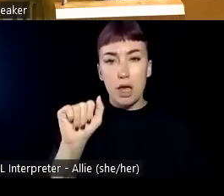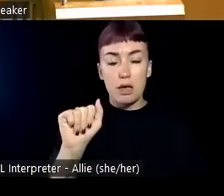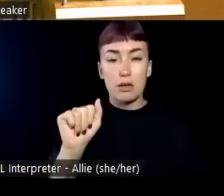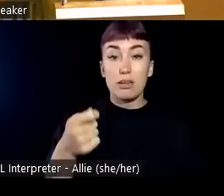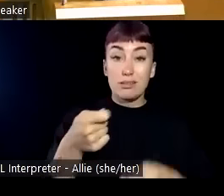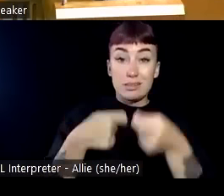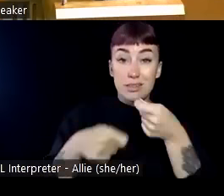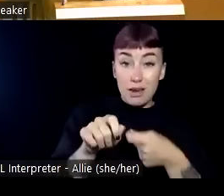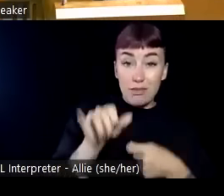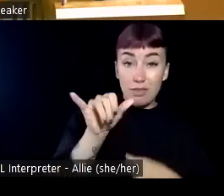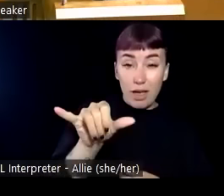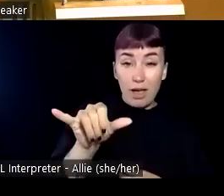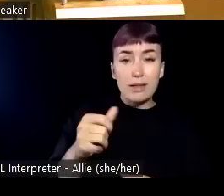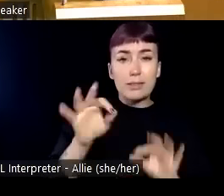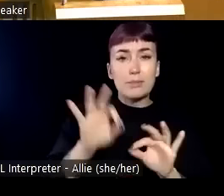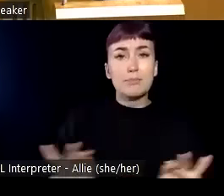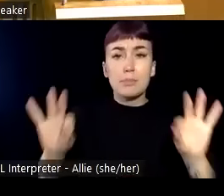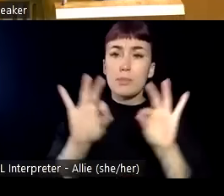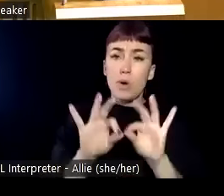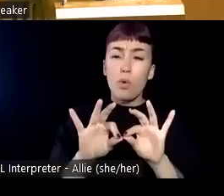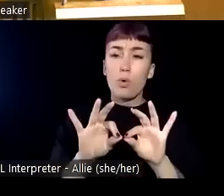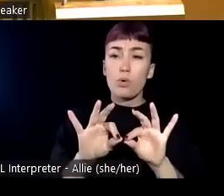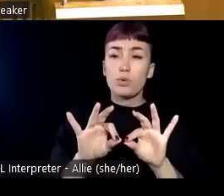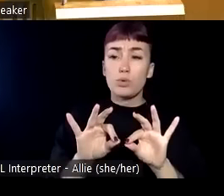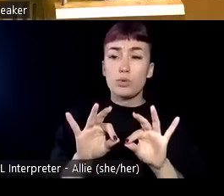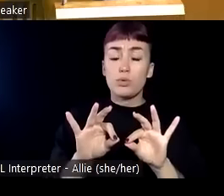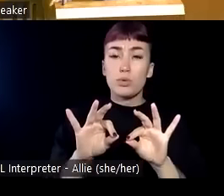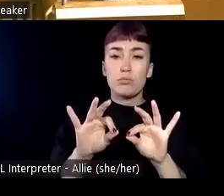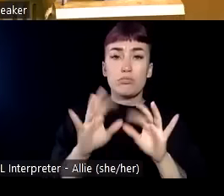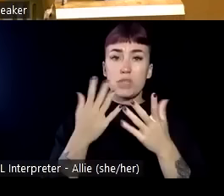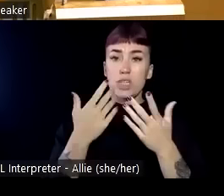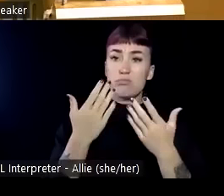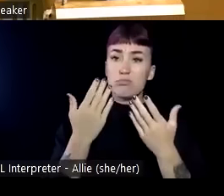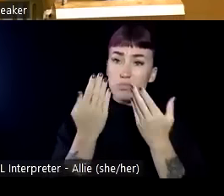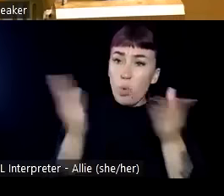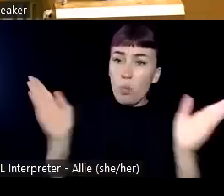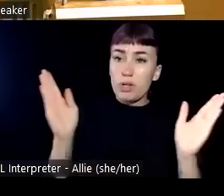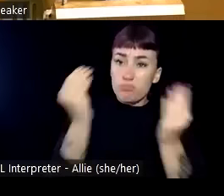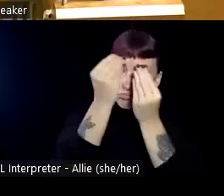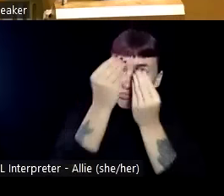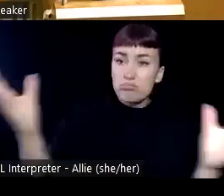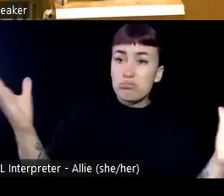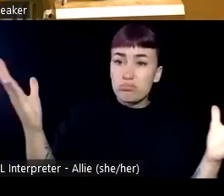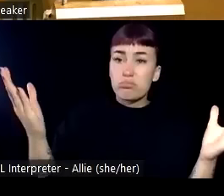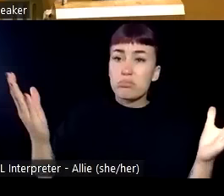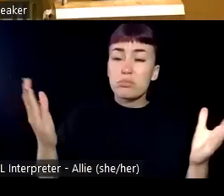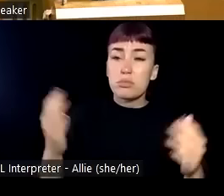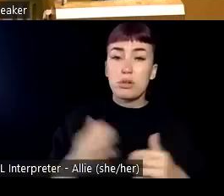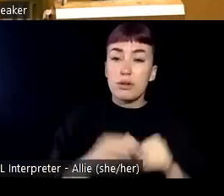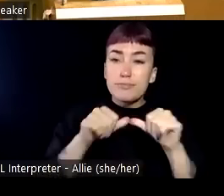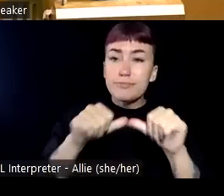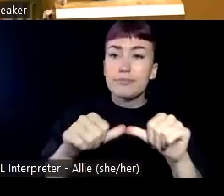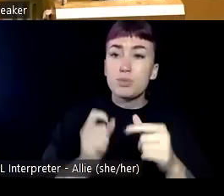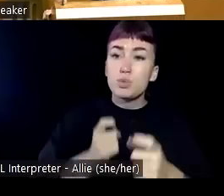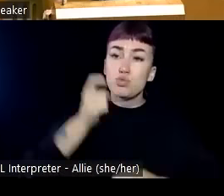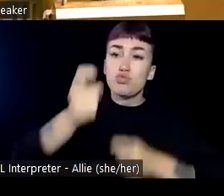that, it's important to be out front, to let the world know, and to continue to contribute